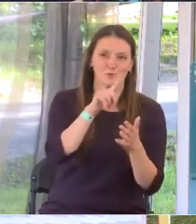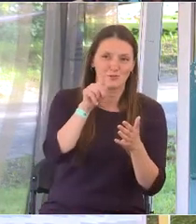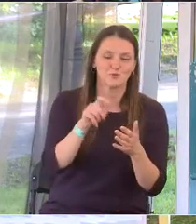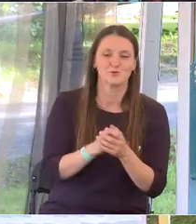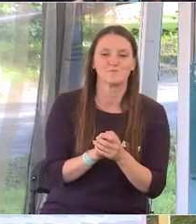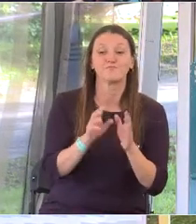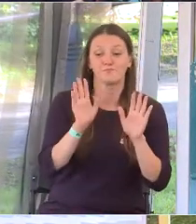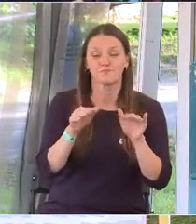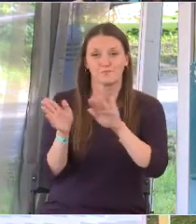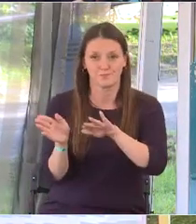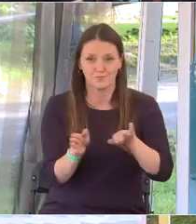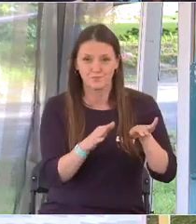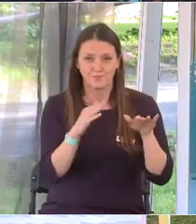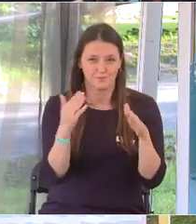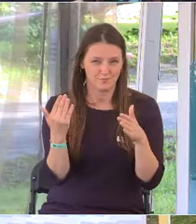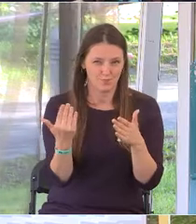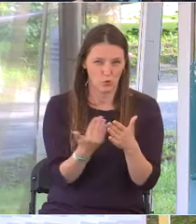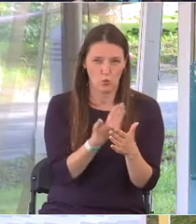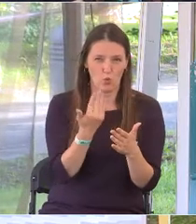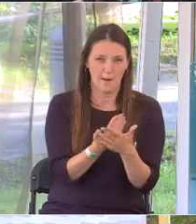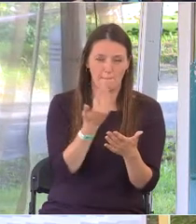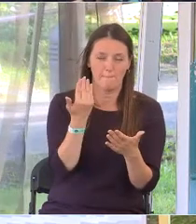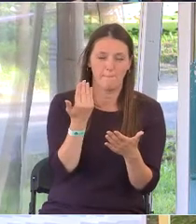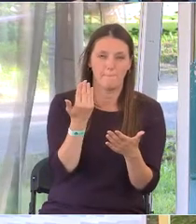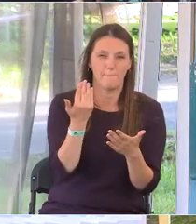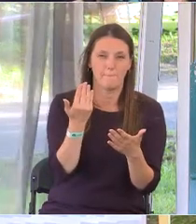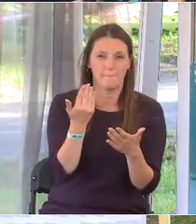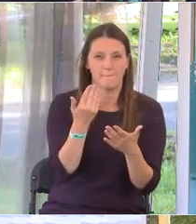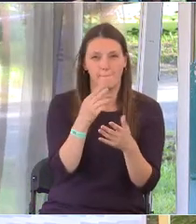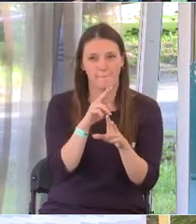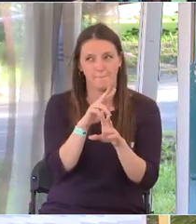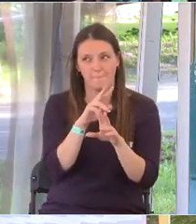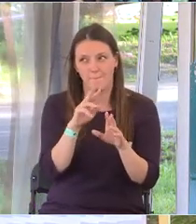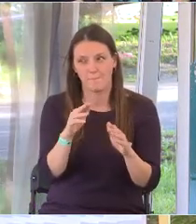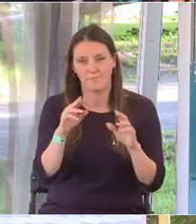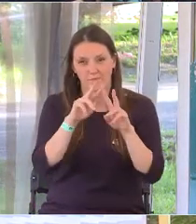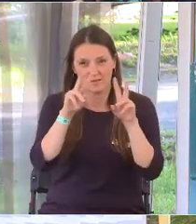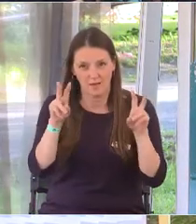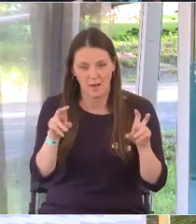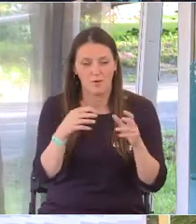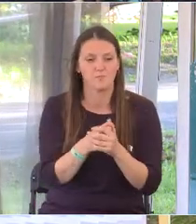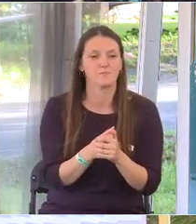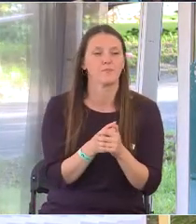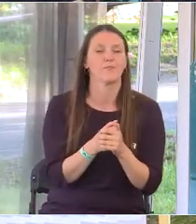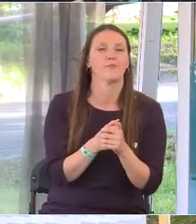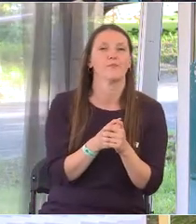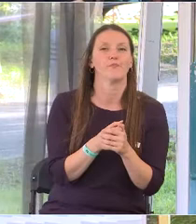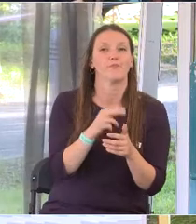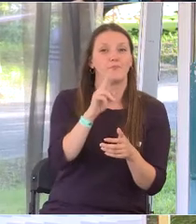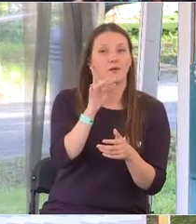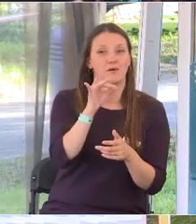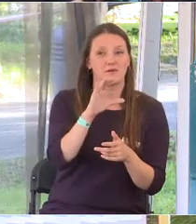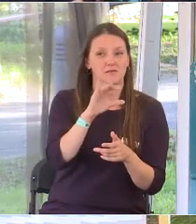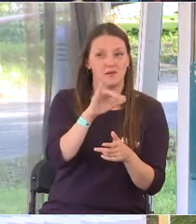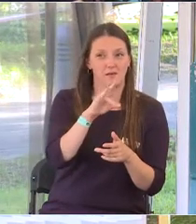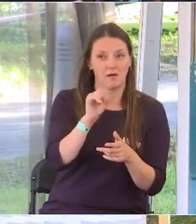Okay, but then let's move on to when I already had to see the time was about to